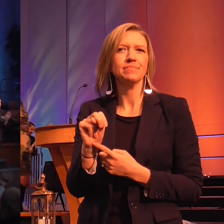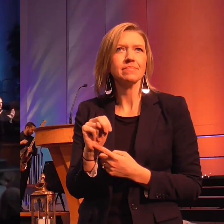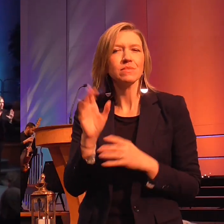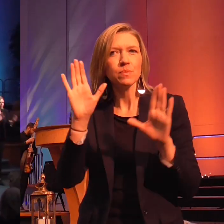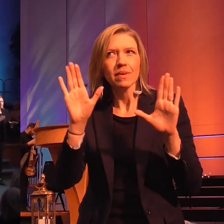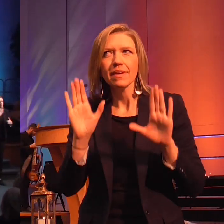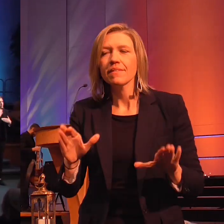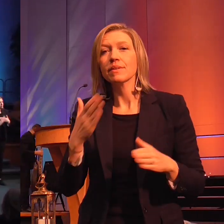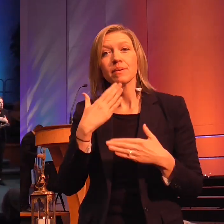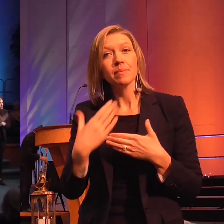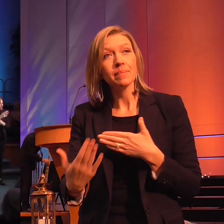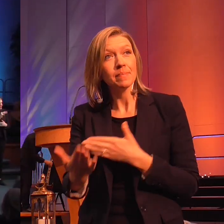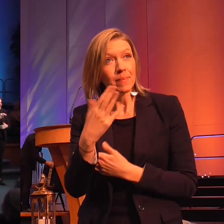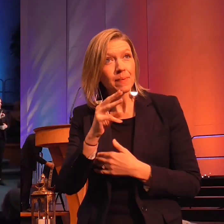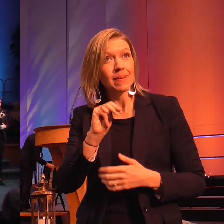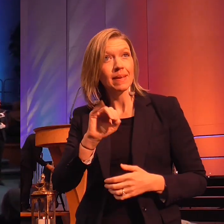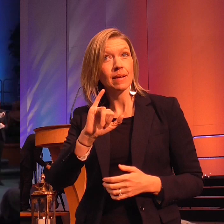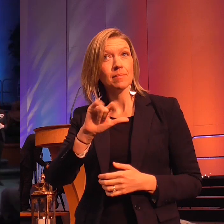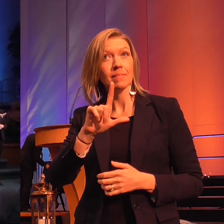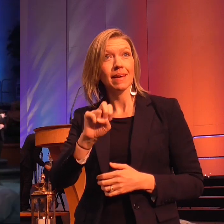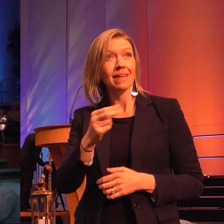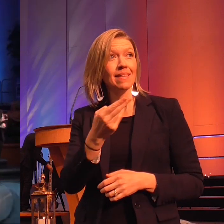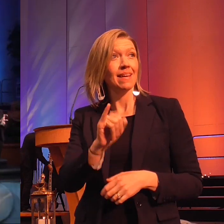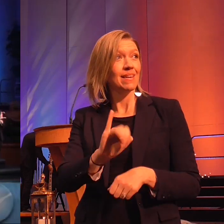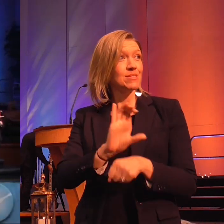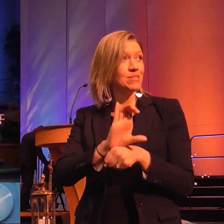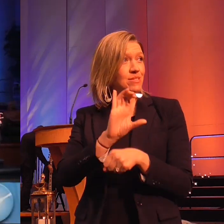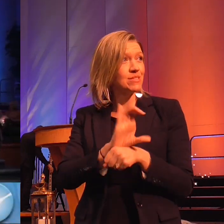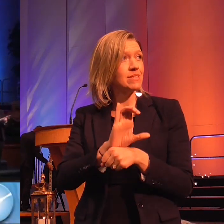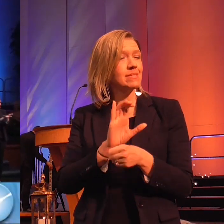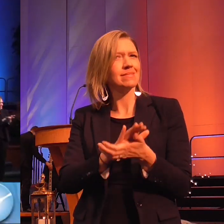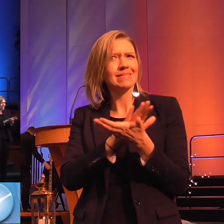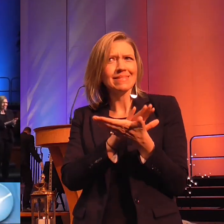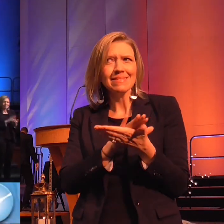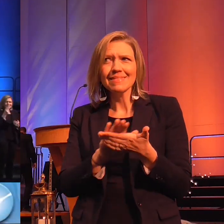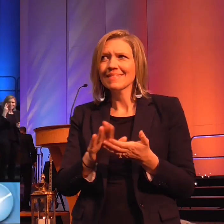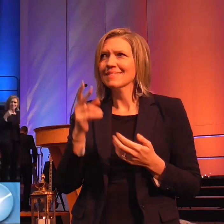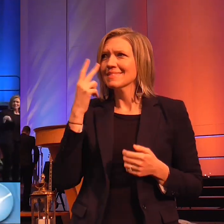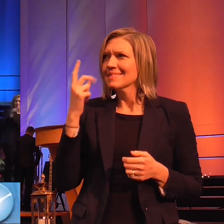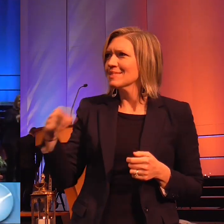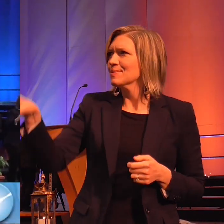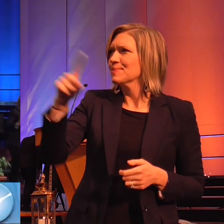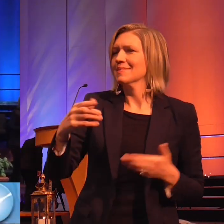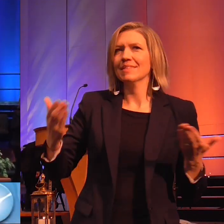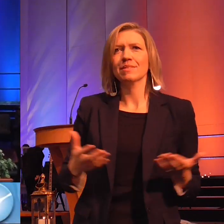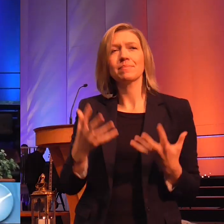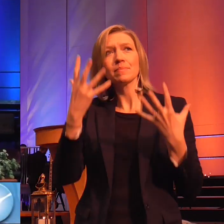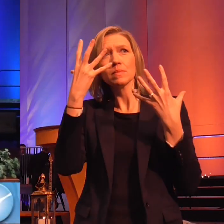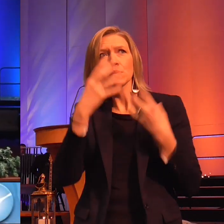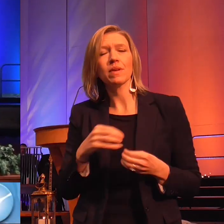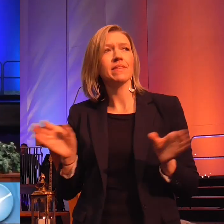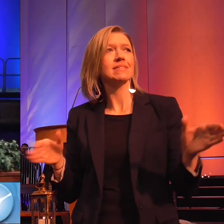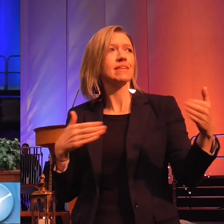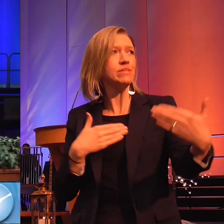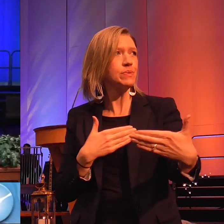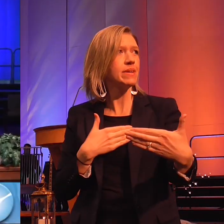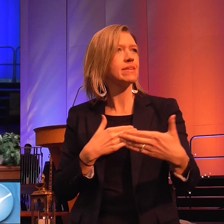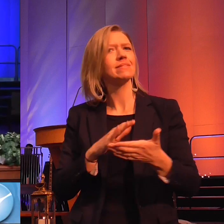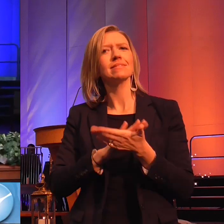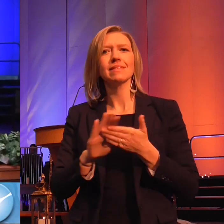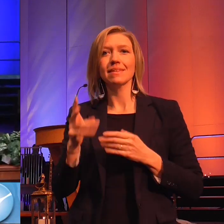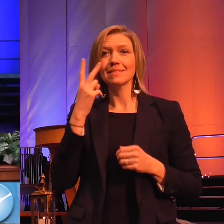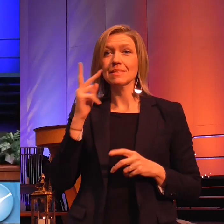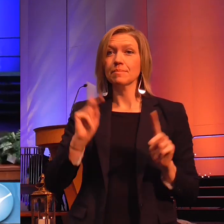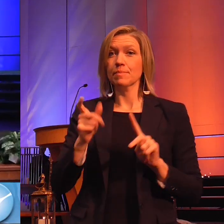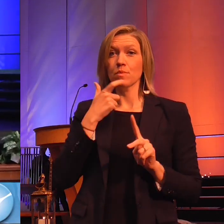Good morning, Mile High Church. So good to see those of you here in our beautiful sanctuary, and good to see those of you watching